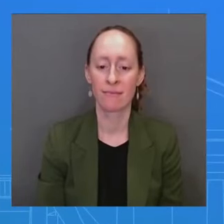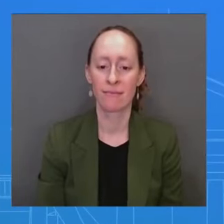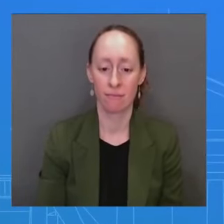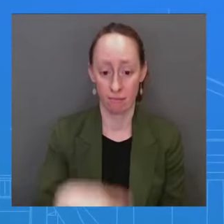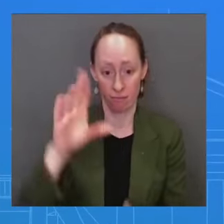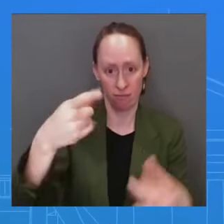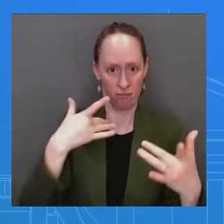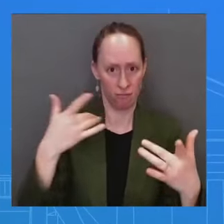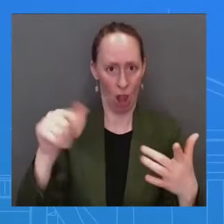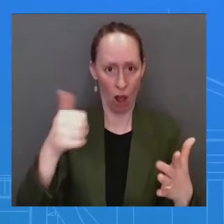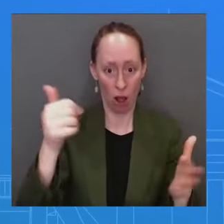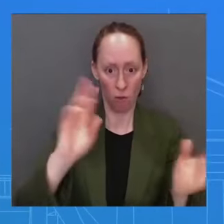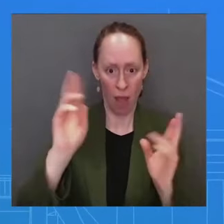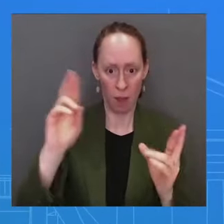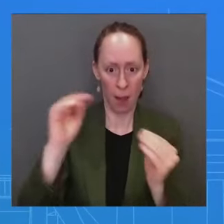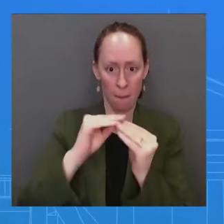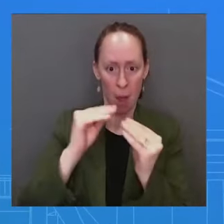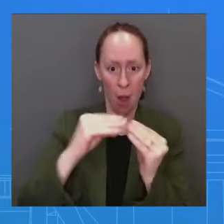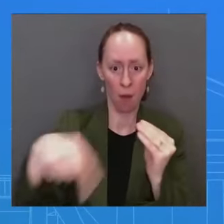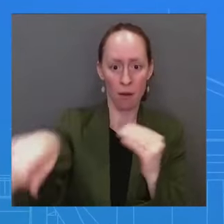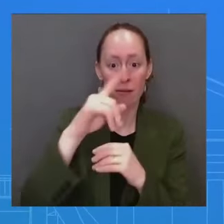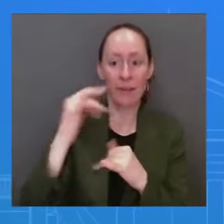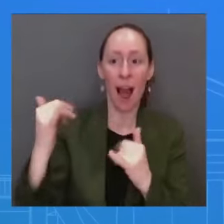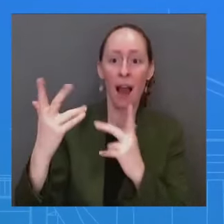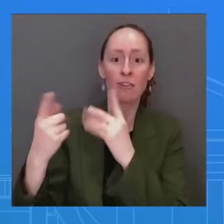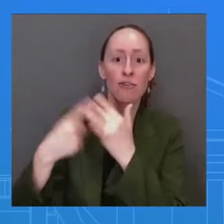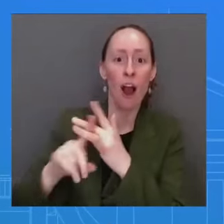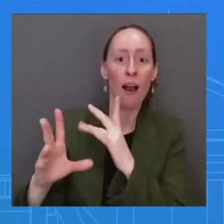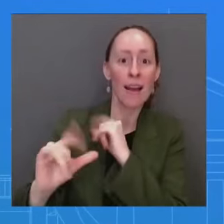campaign ramps up? I don't have anything to announce from here.